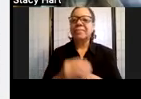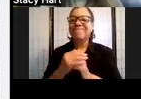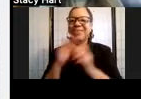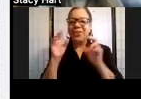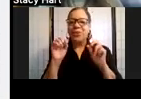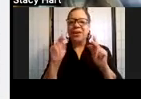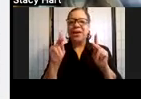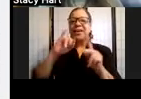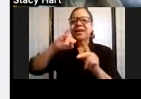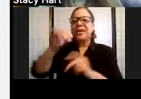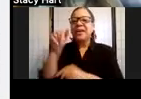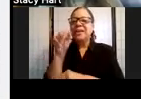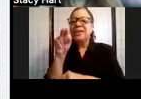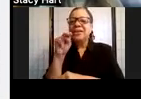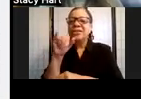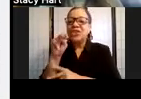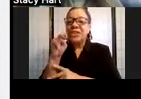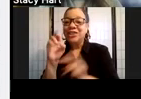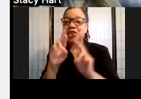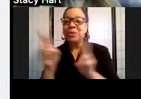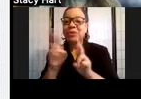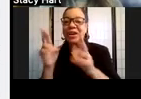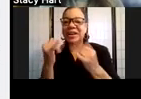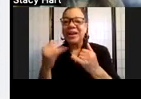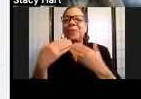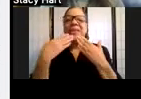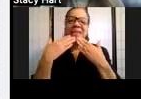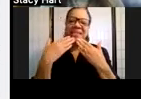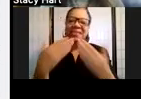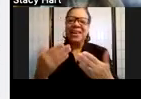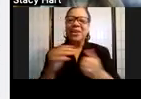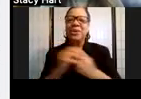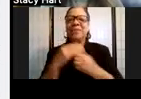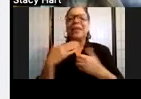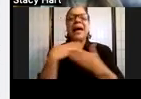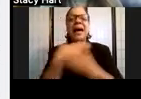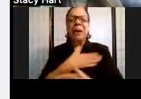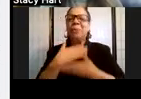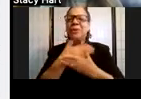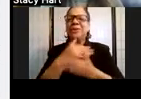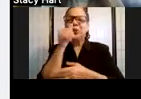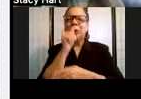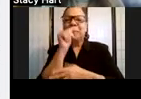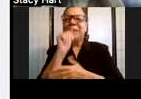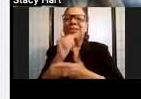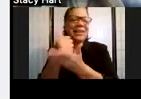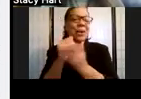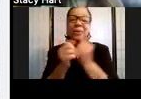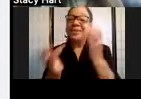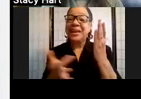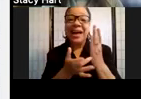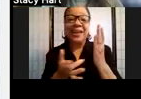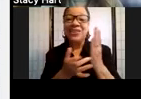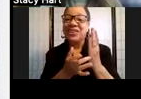All right, Janine, you should be all set now. Great, thank you. And I appreciate everybody's patience and help with all this technology